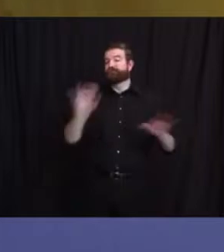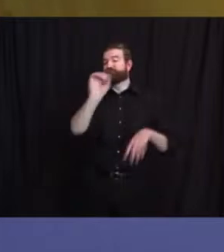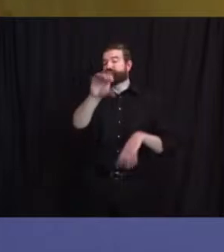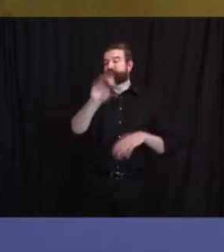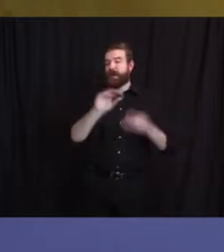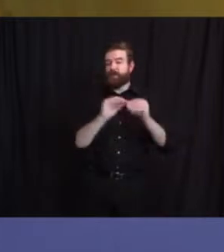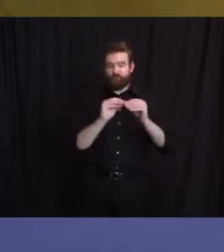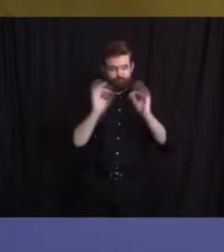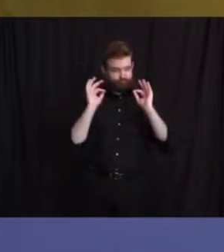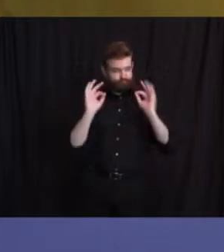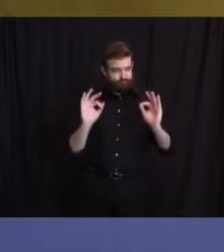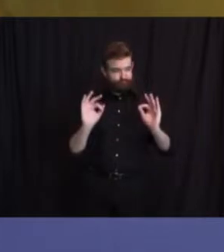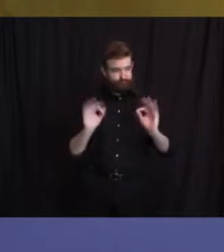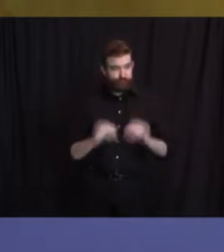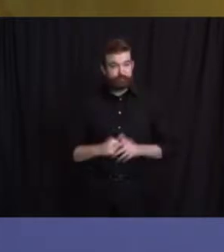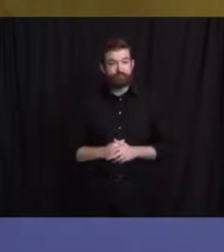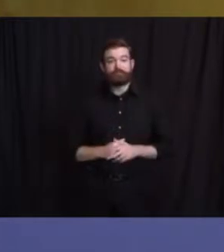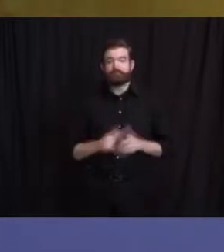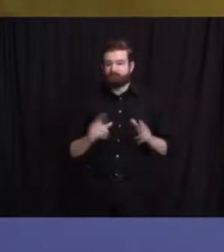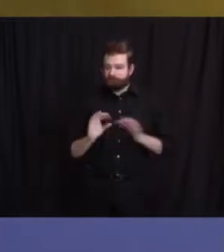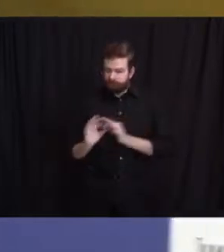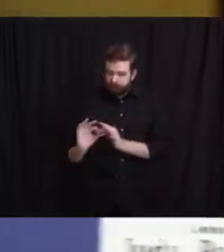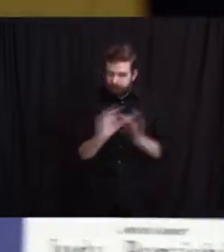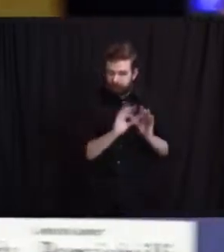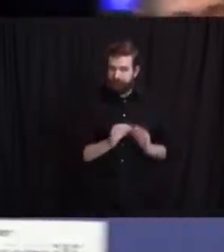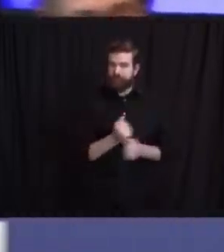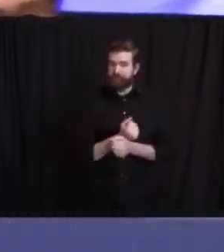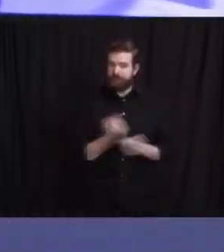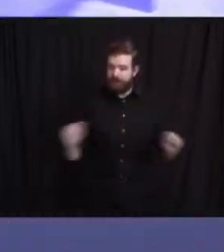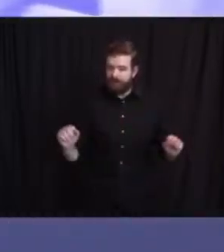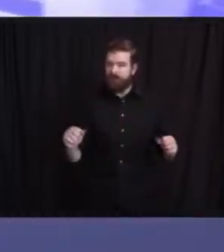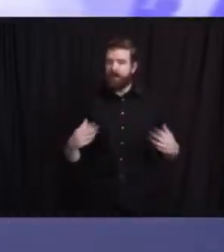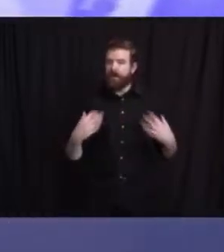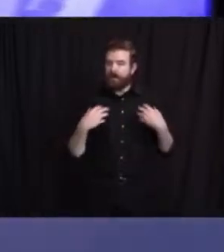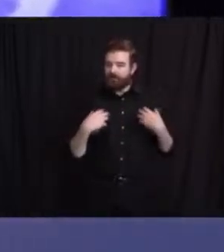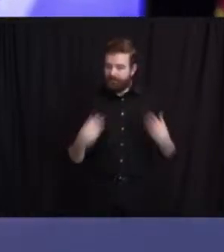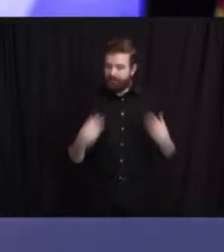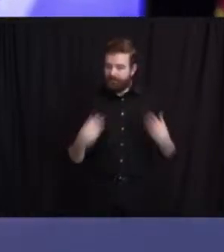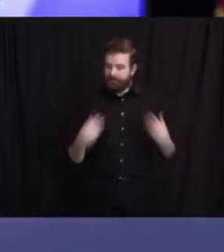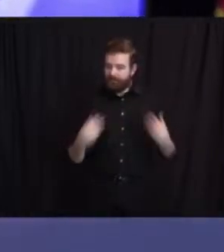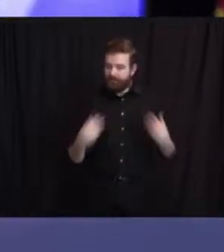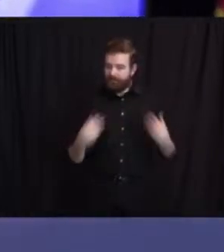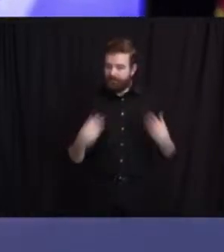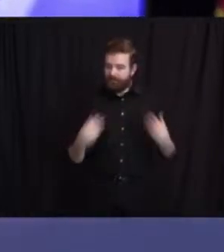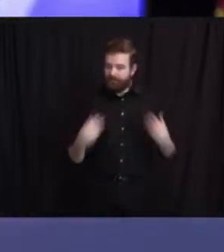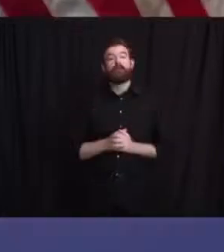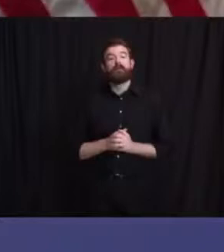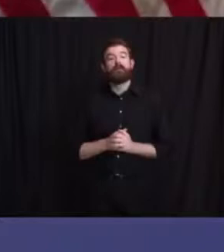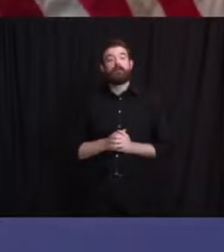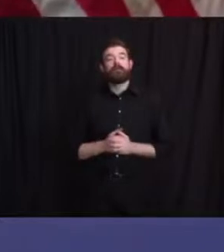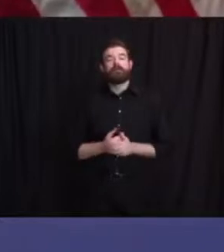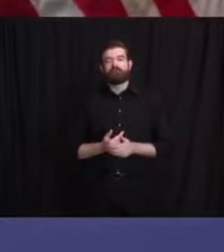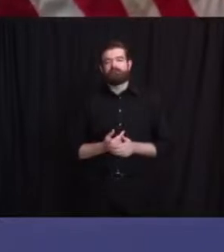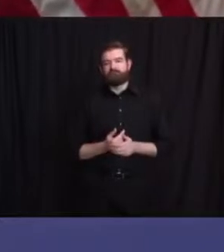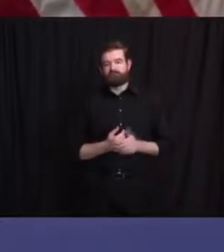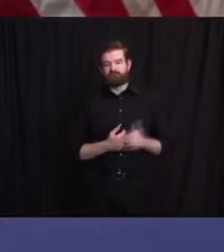connected, stay safe, and stay healthy. Thank you. You know, Judy, tying together